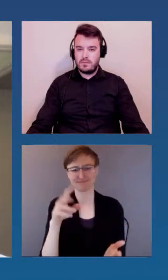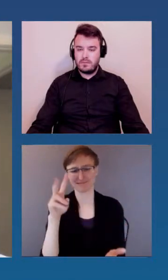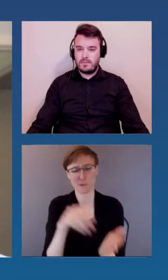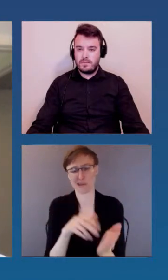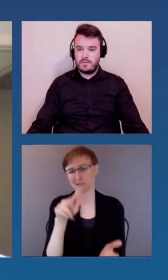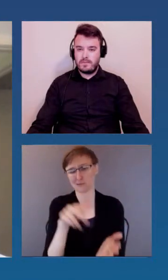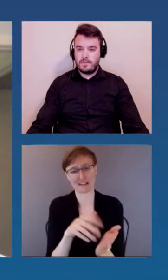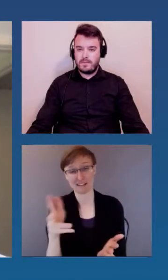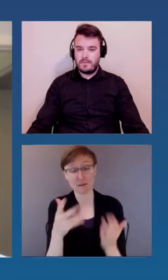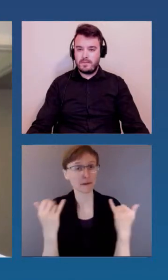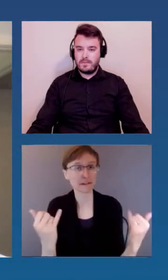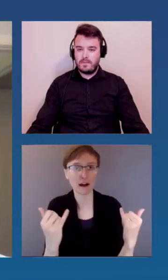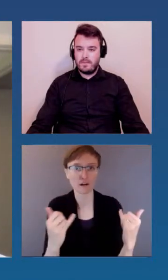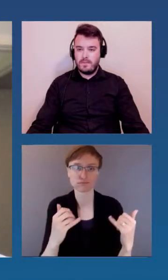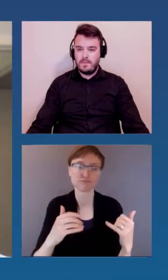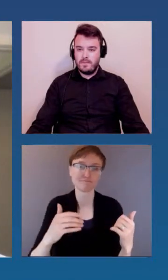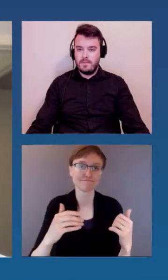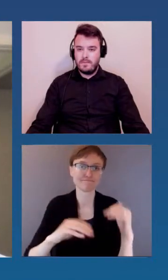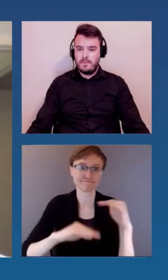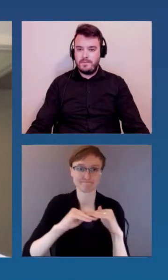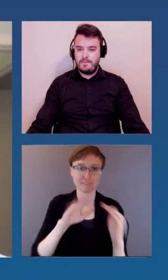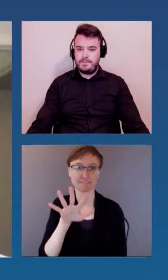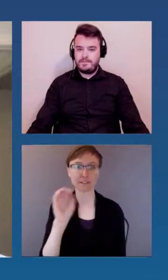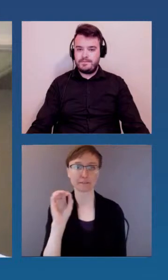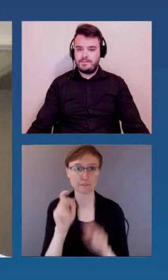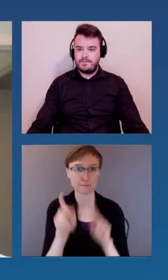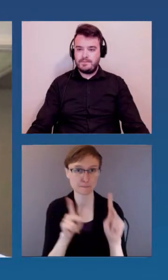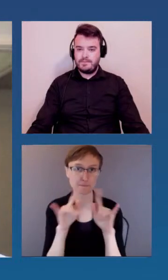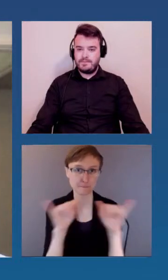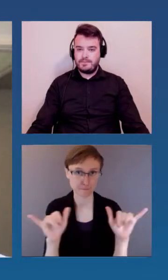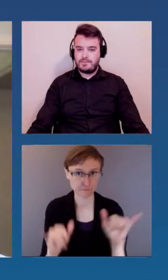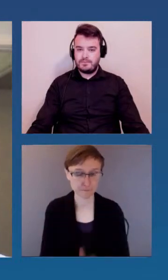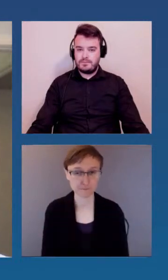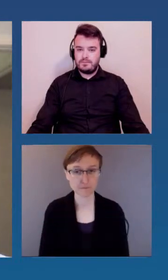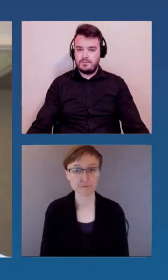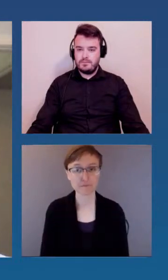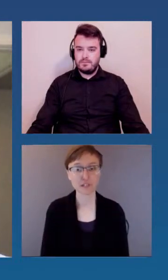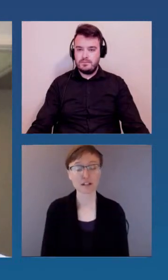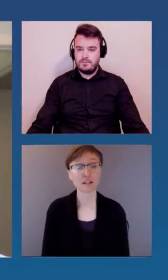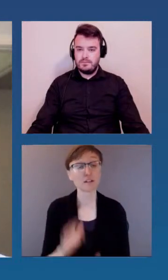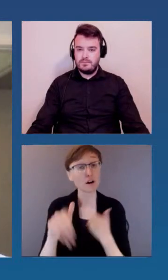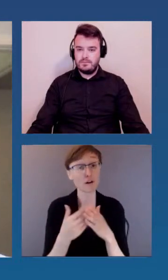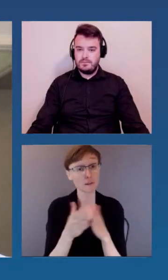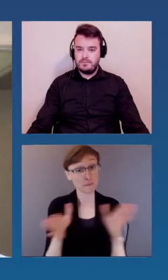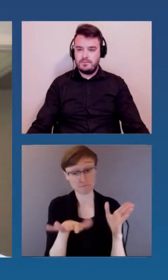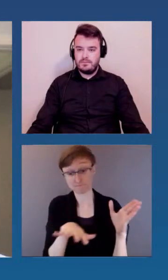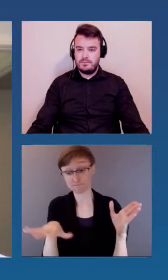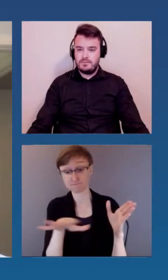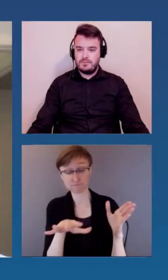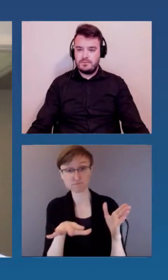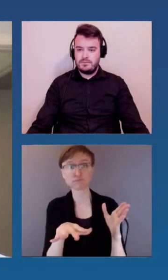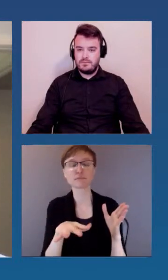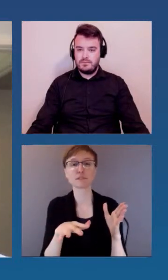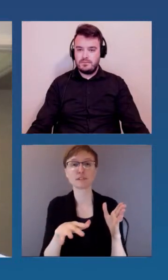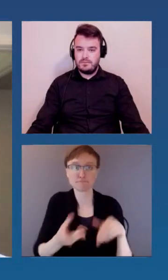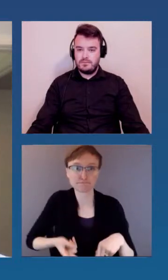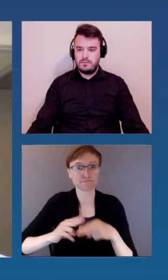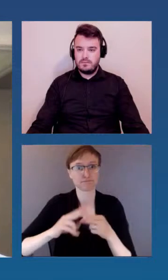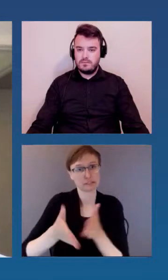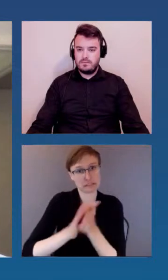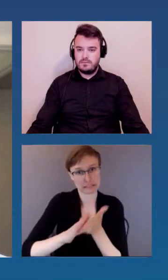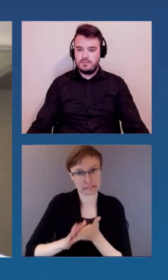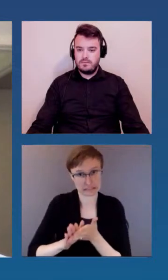any time. Over the coming months, we anticipate a further gradual return to campus, but we're not quite there